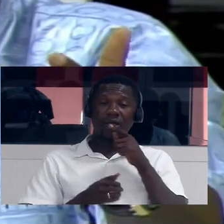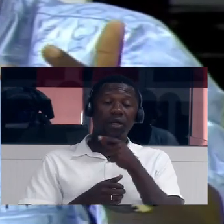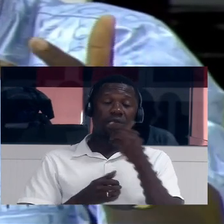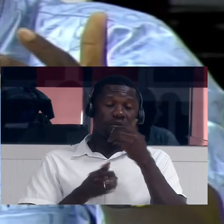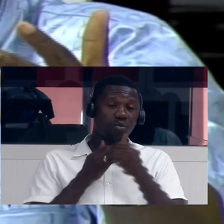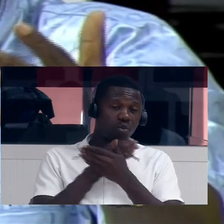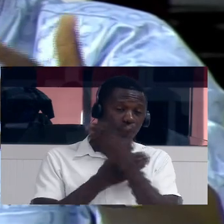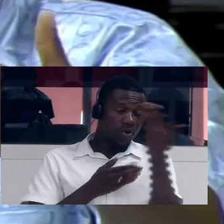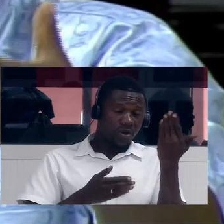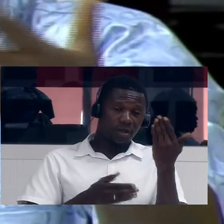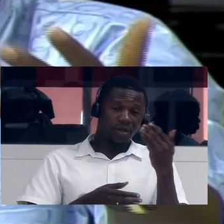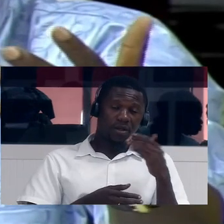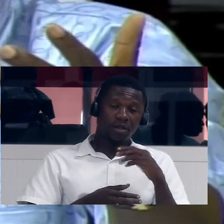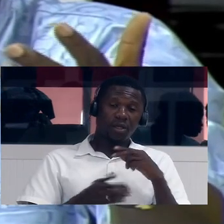there,